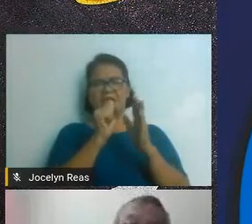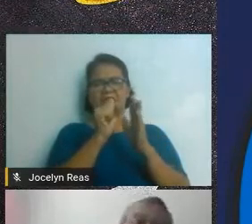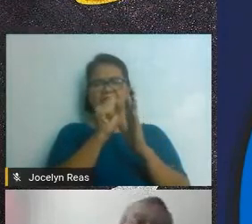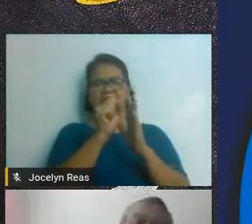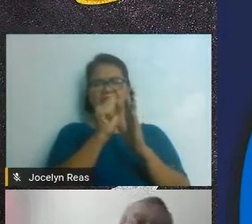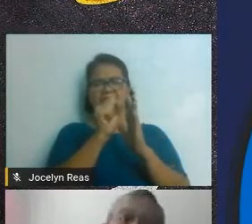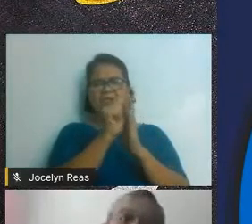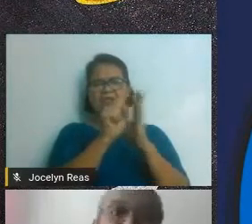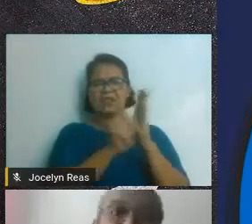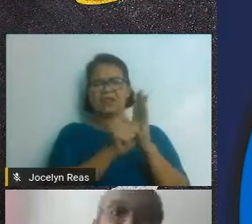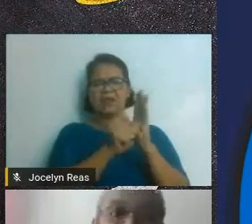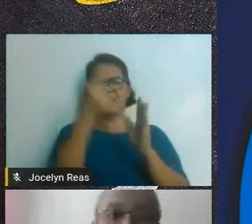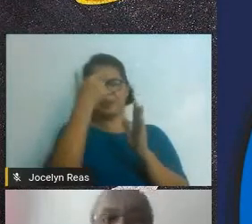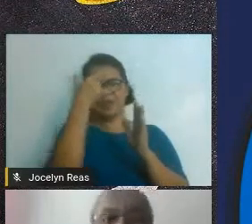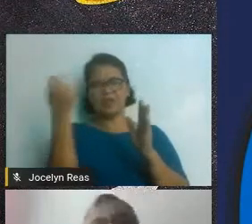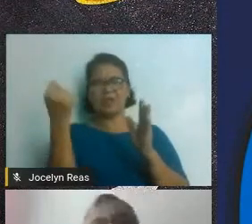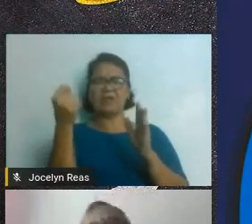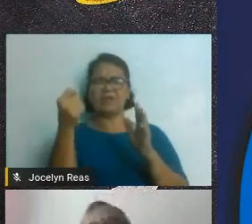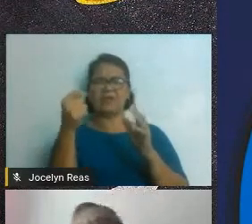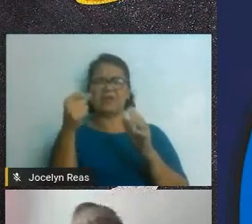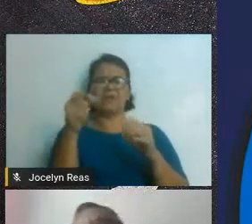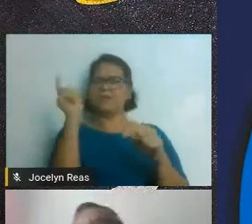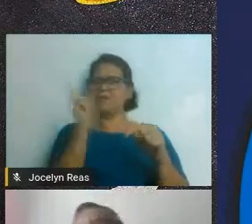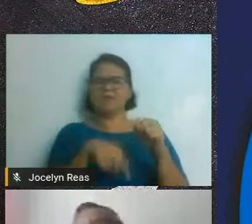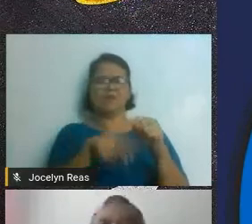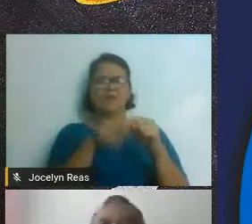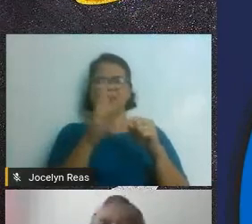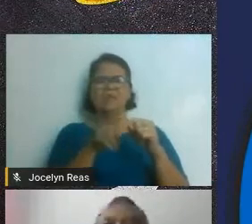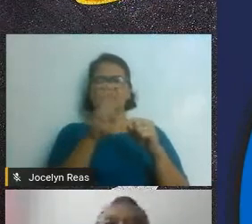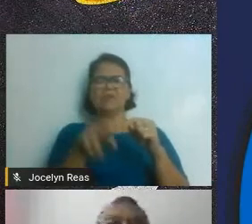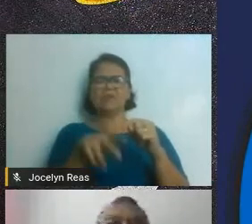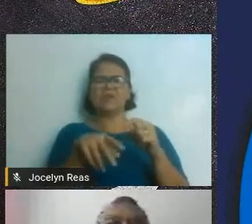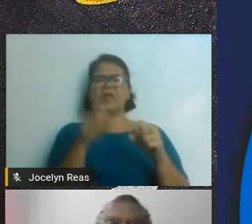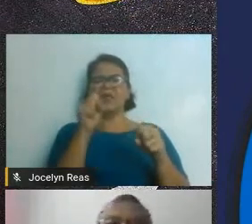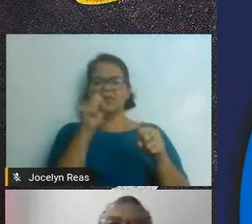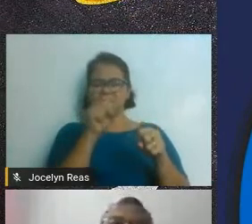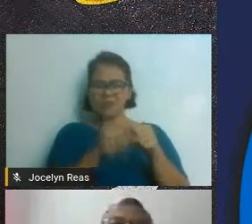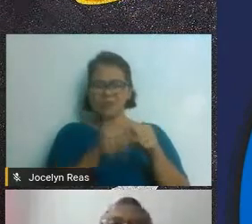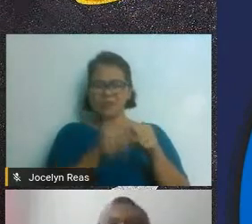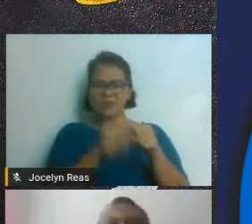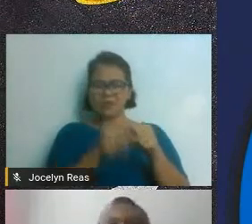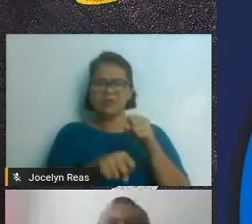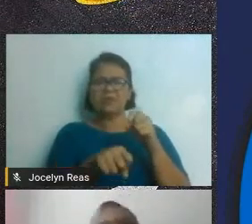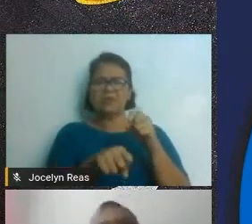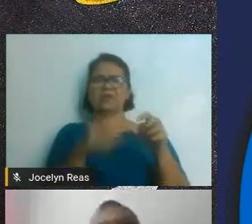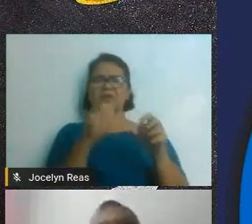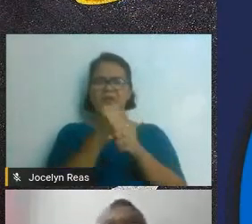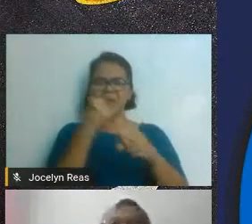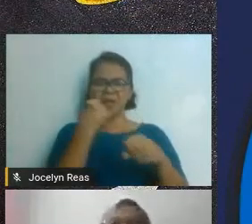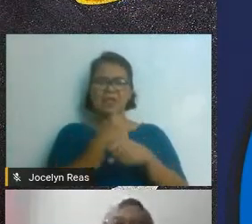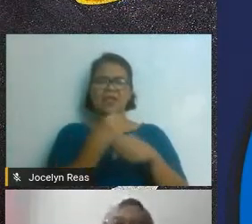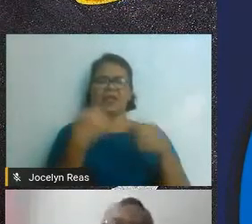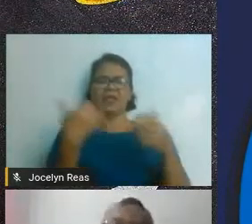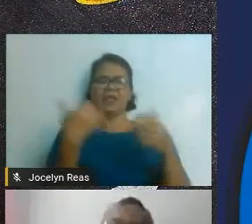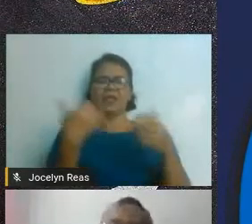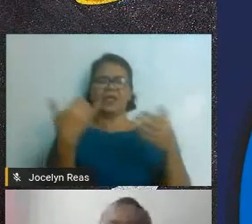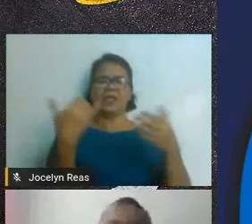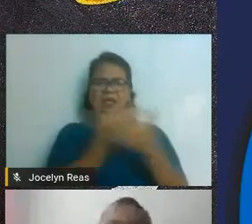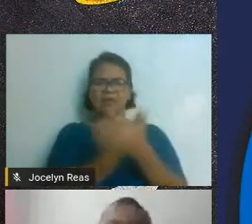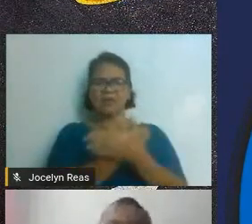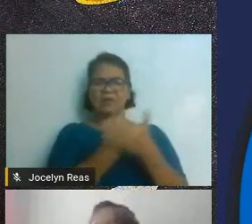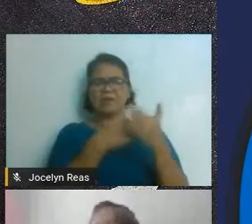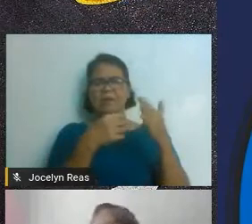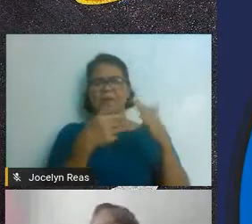more use of portfolios. Sinasabi ko, baka meaningful. I-consider nyo, I think this should be